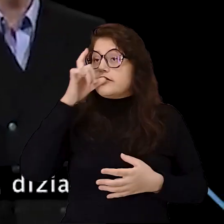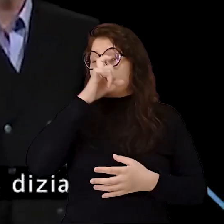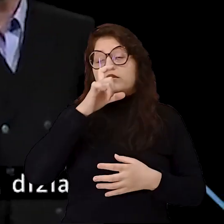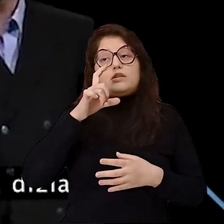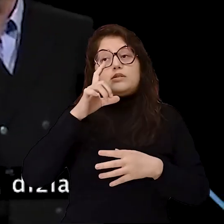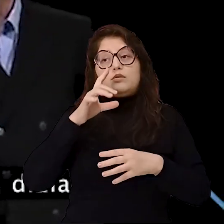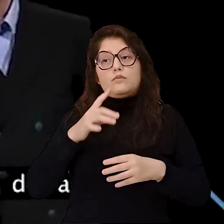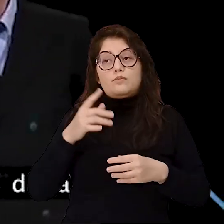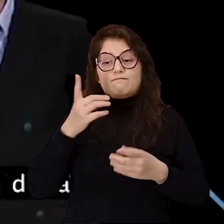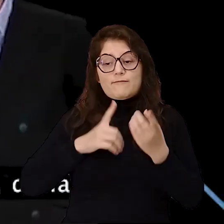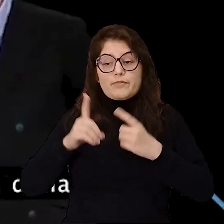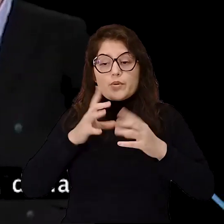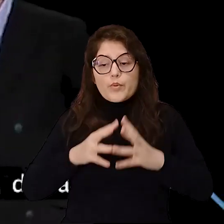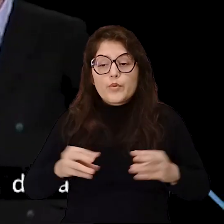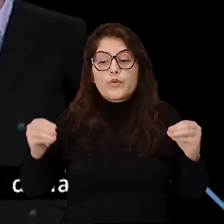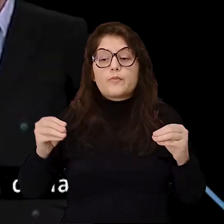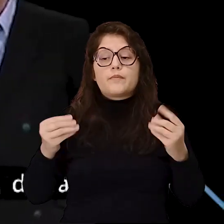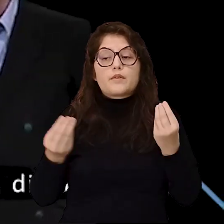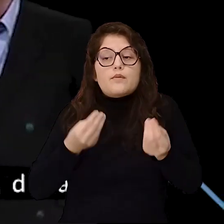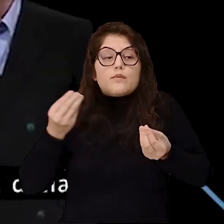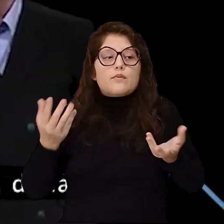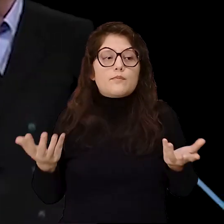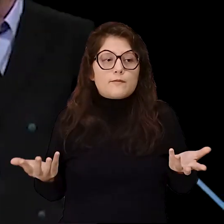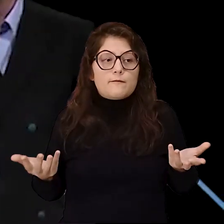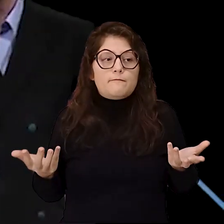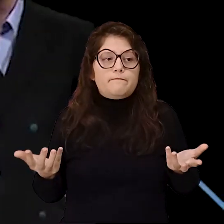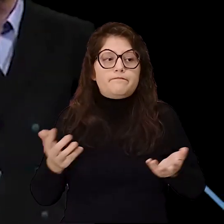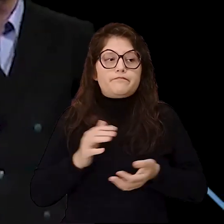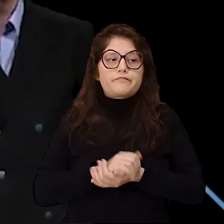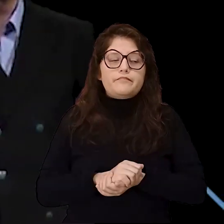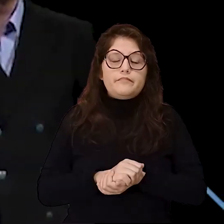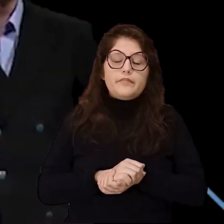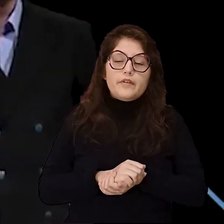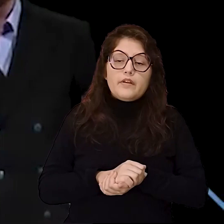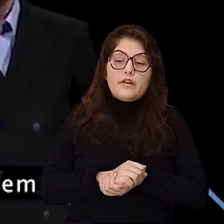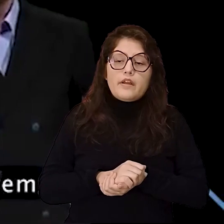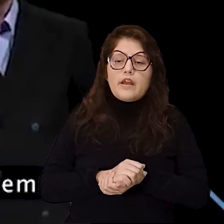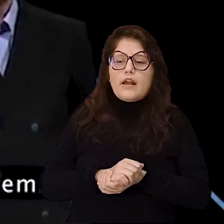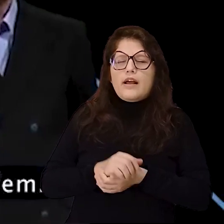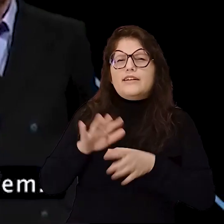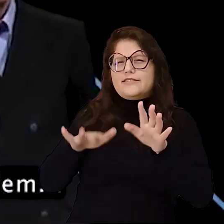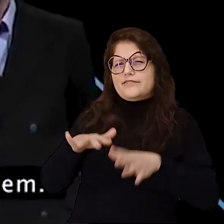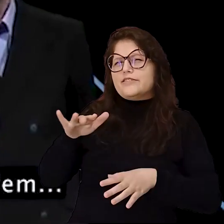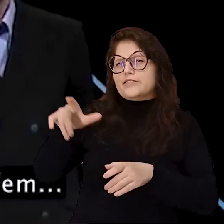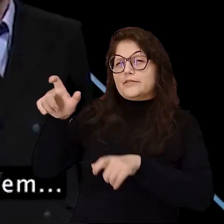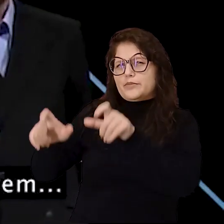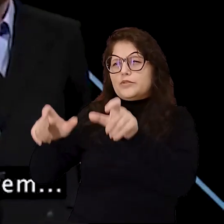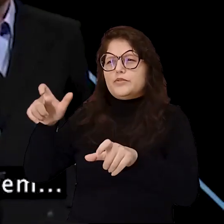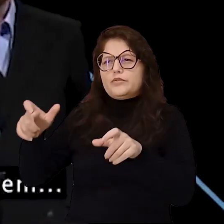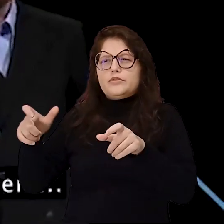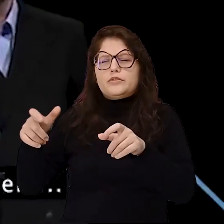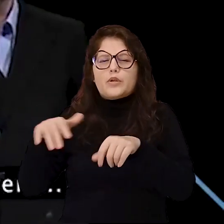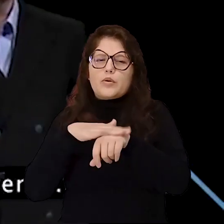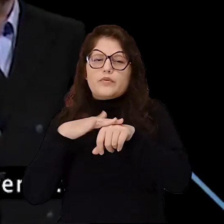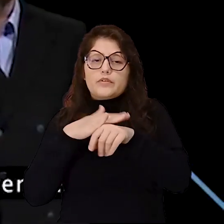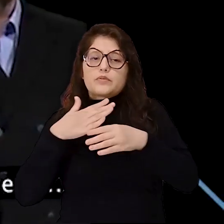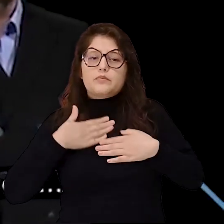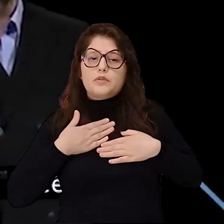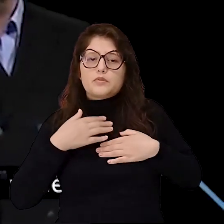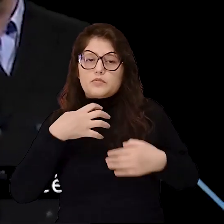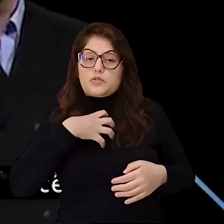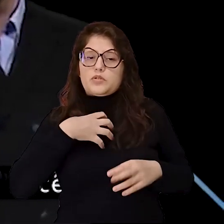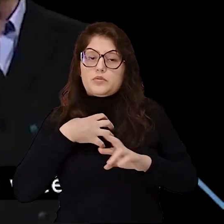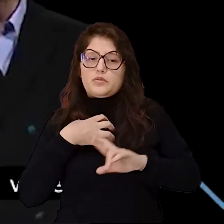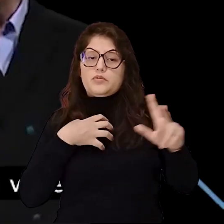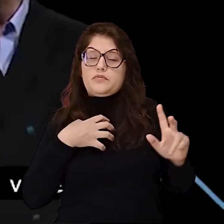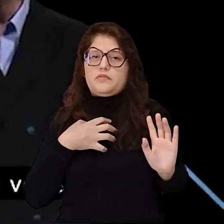A lot of people said when I chose to write about my depression that it must be very difficult to be out of that closet, to have people know.